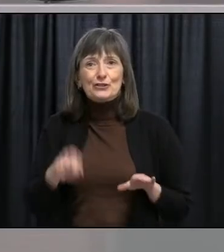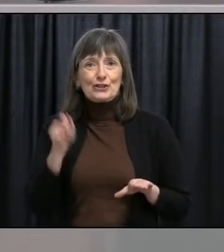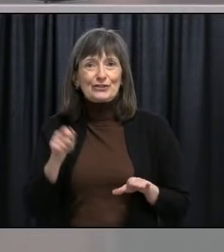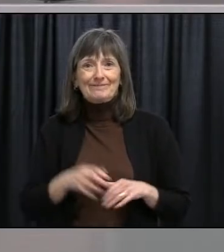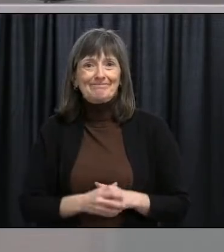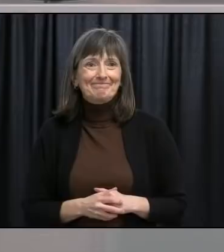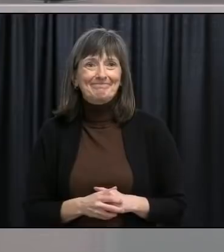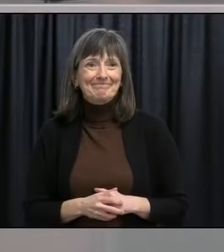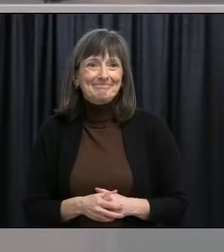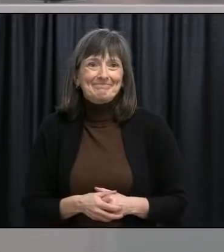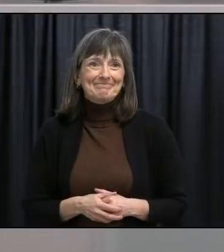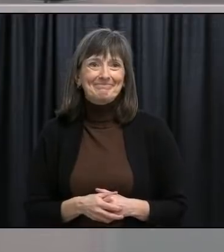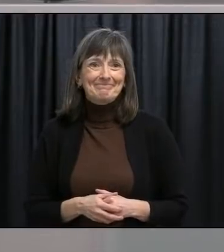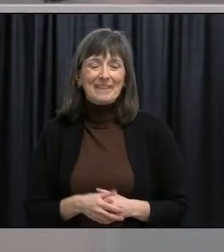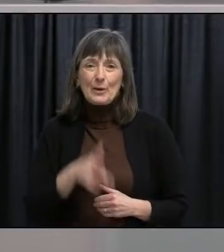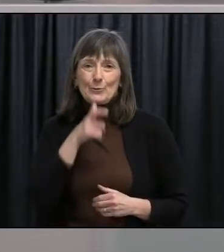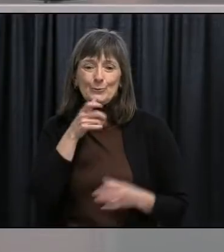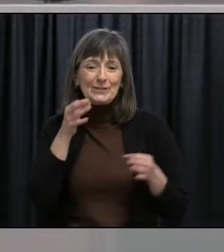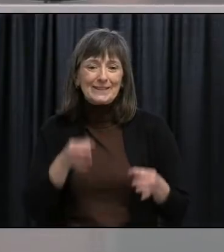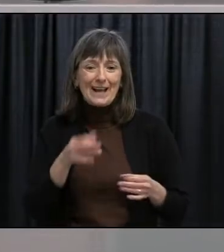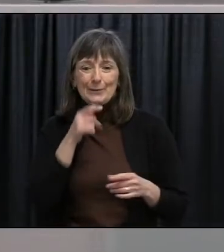Understood. Greatly appreciated, Minister. Thank you.